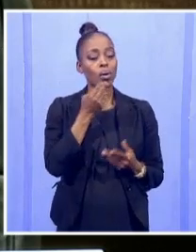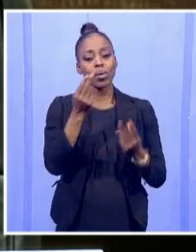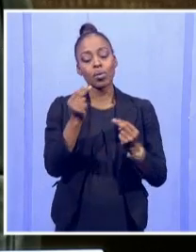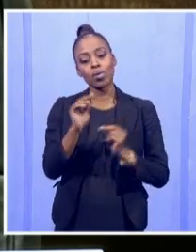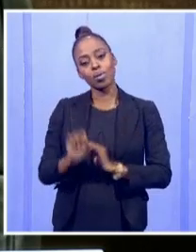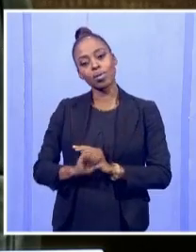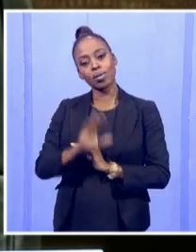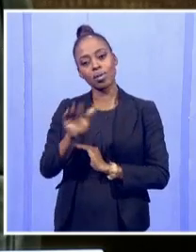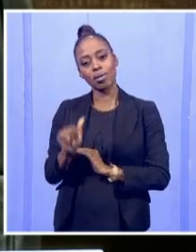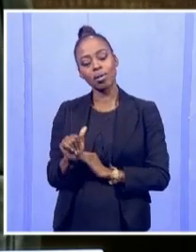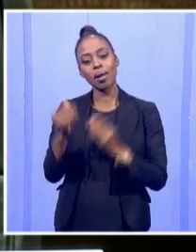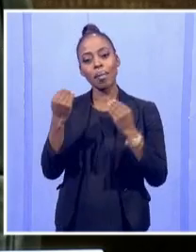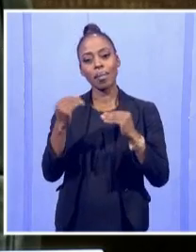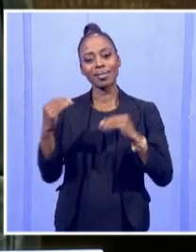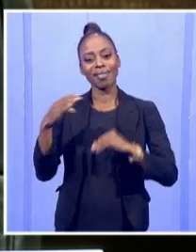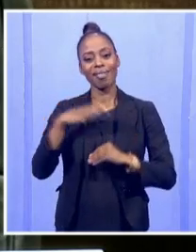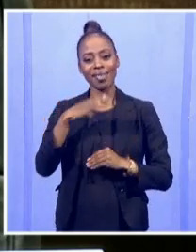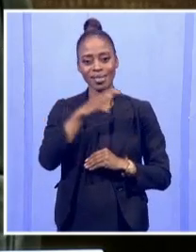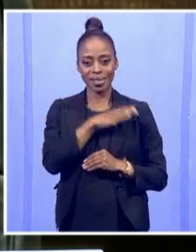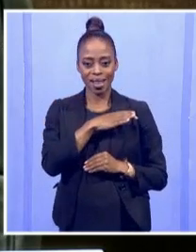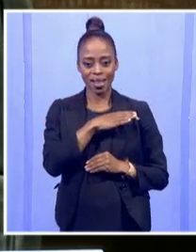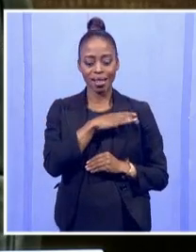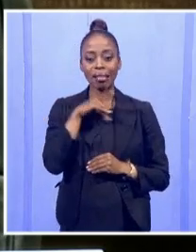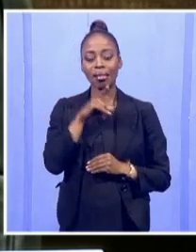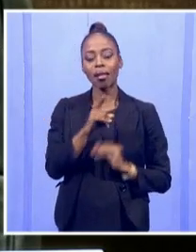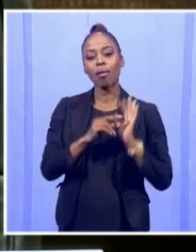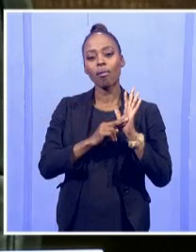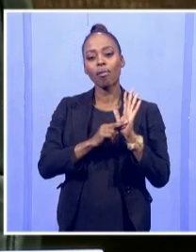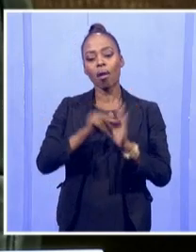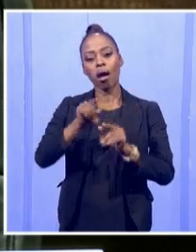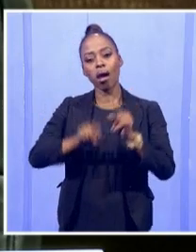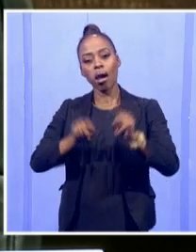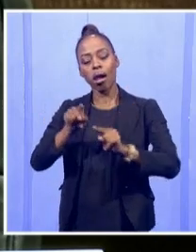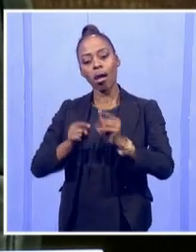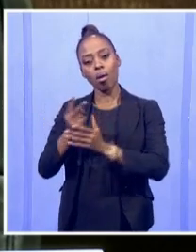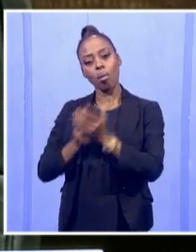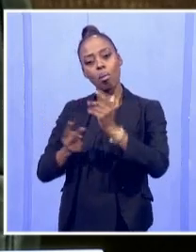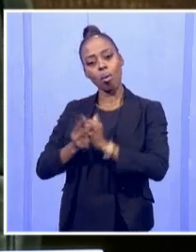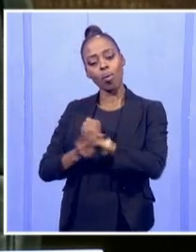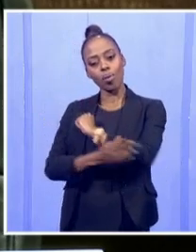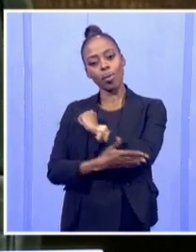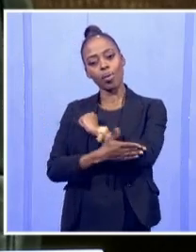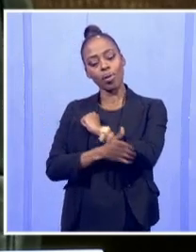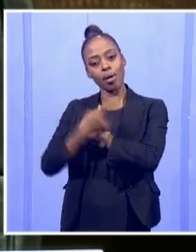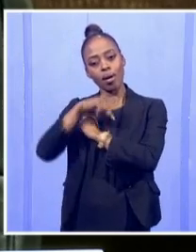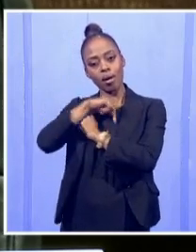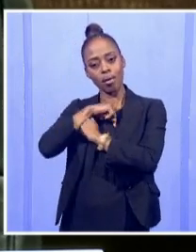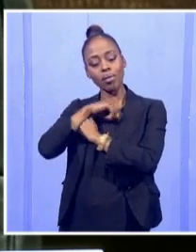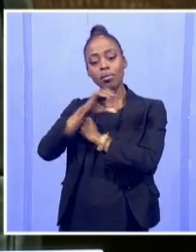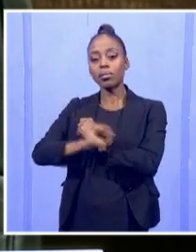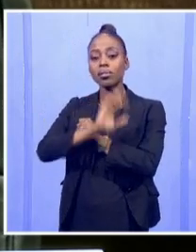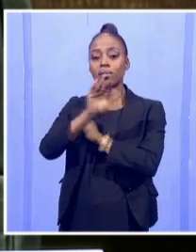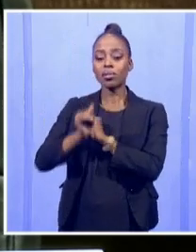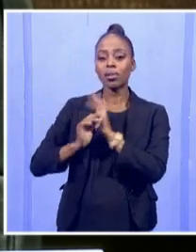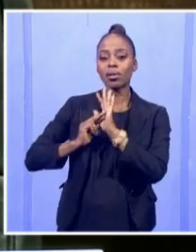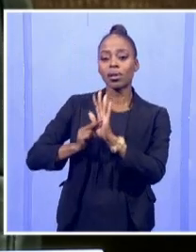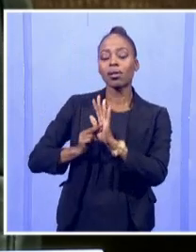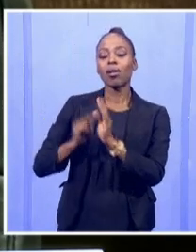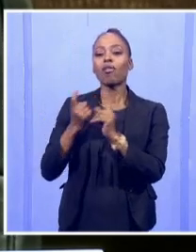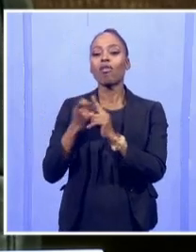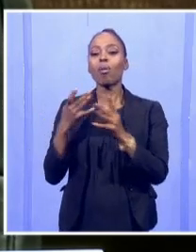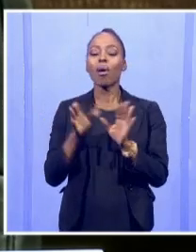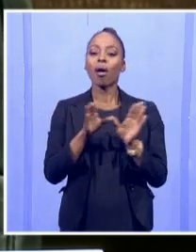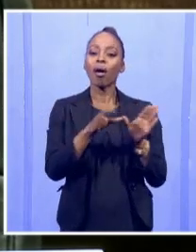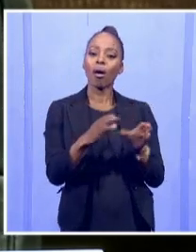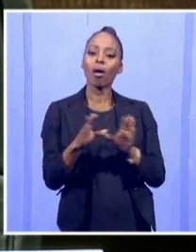Africa-Saudi Business Council with representatives from both of our countries. The South African representatives come from sectors